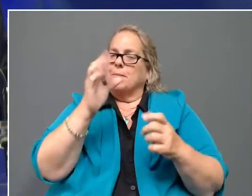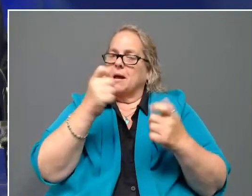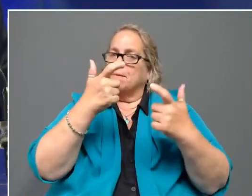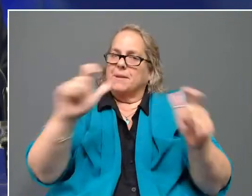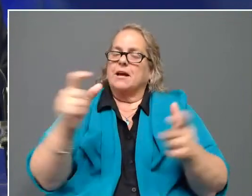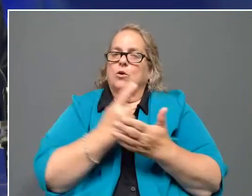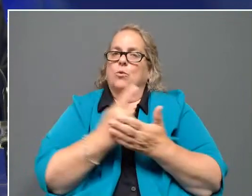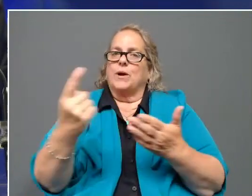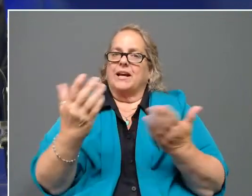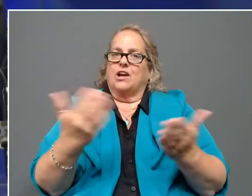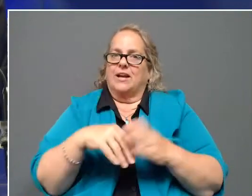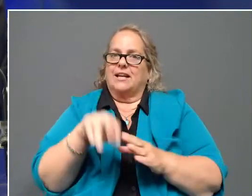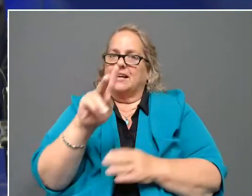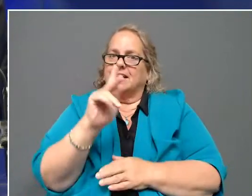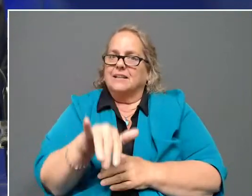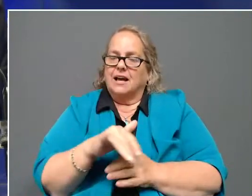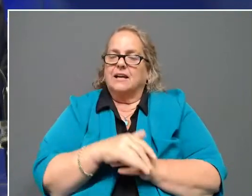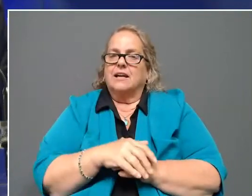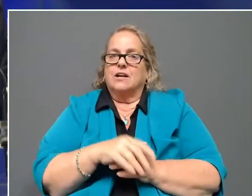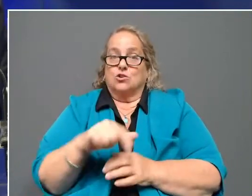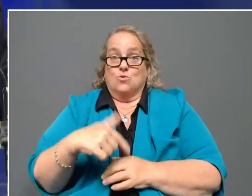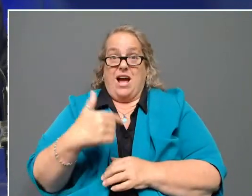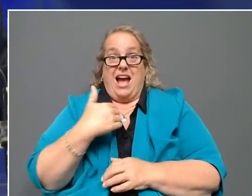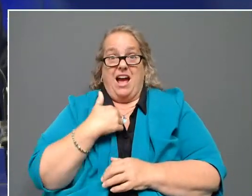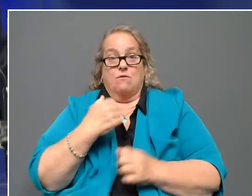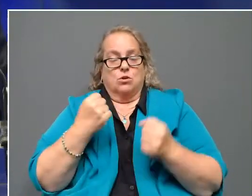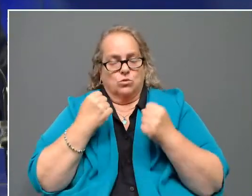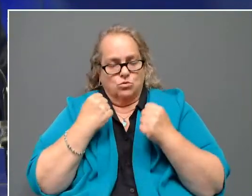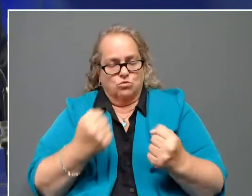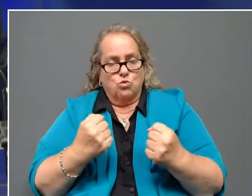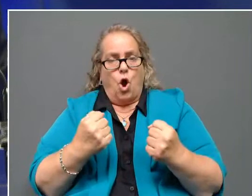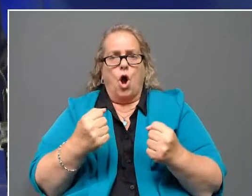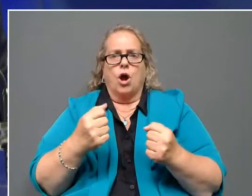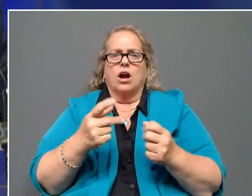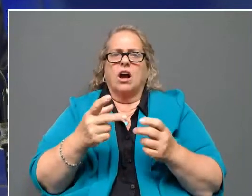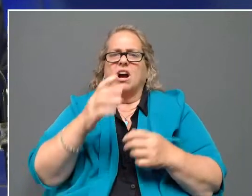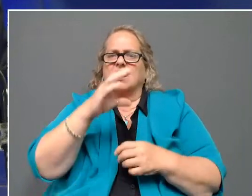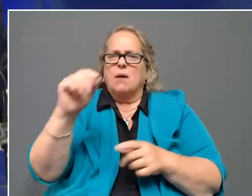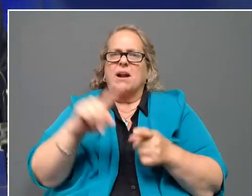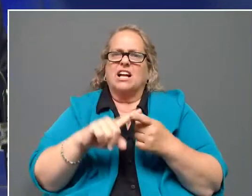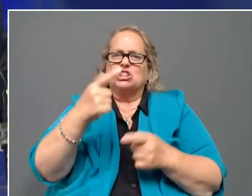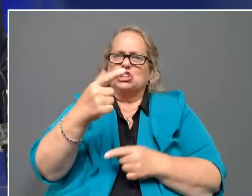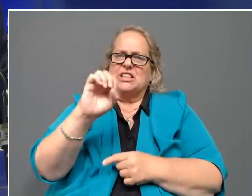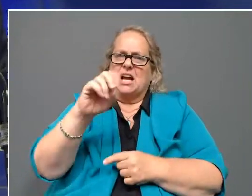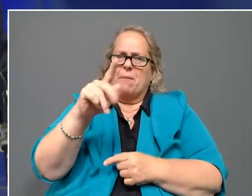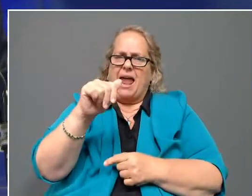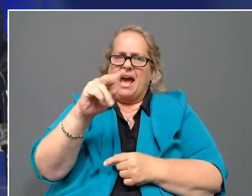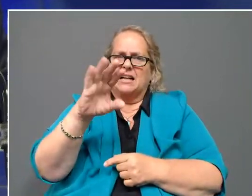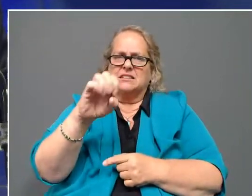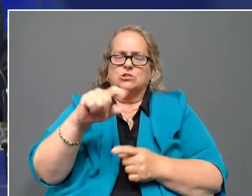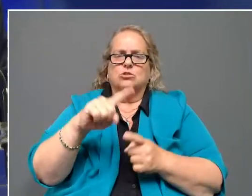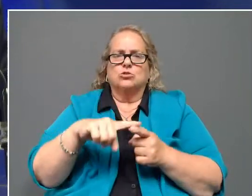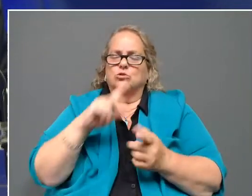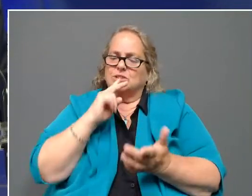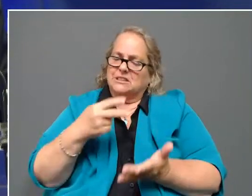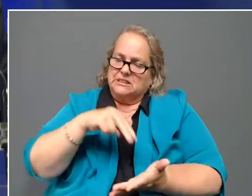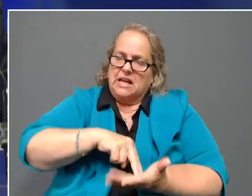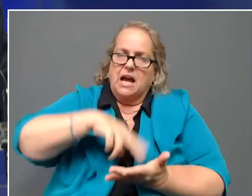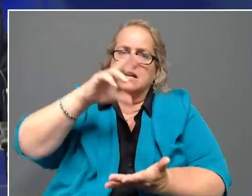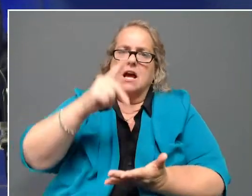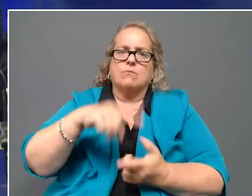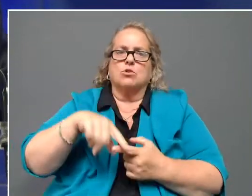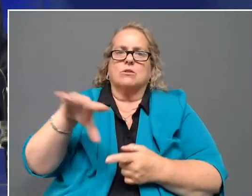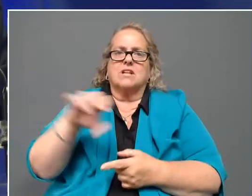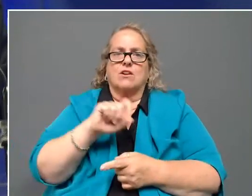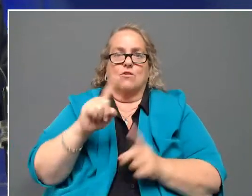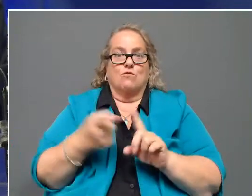having such an anchor company like GE Appliances step up to be the first part of this week with these new